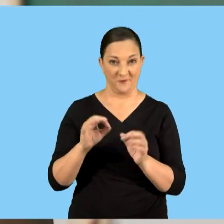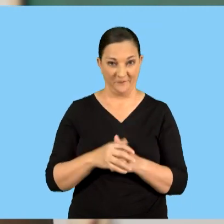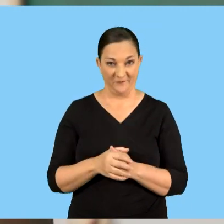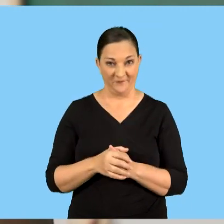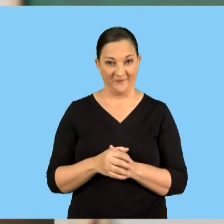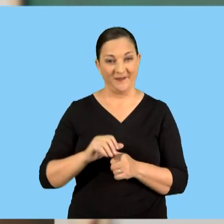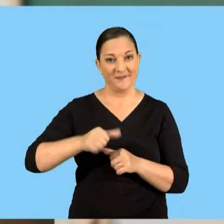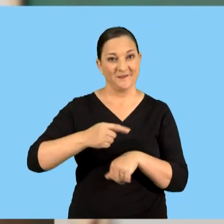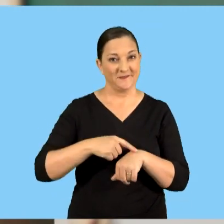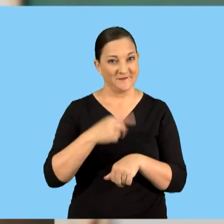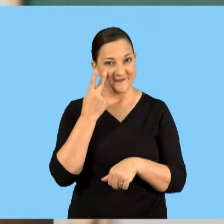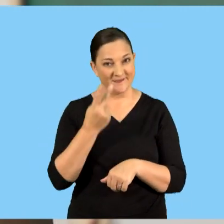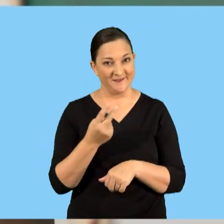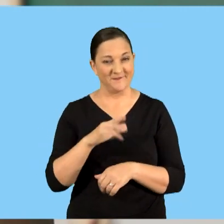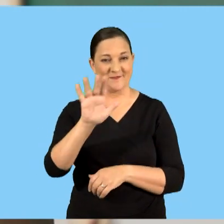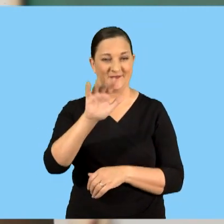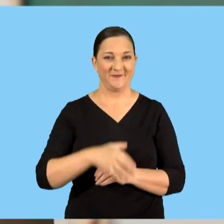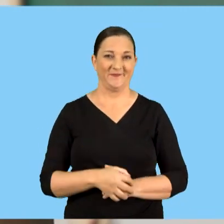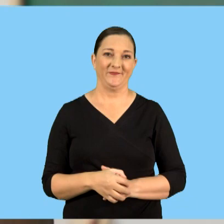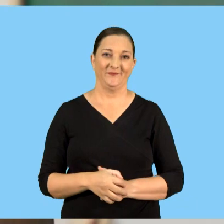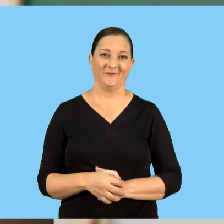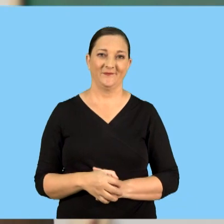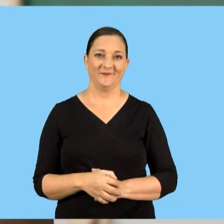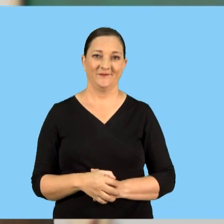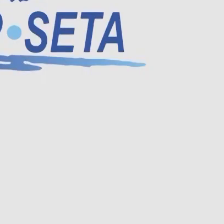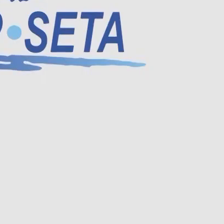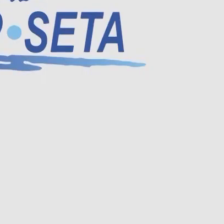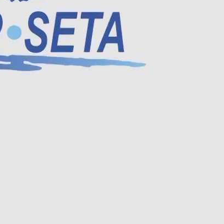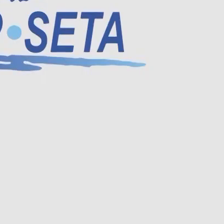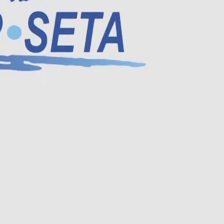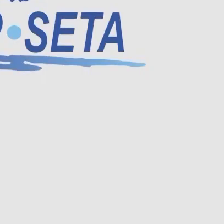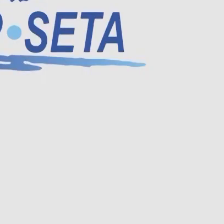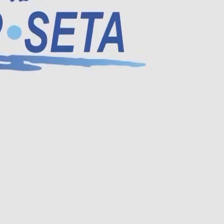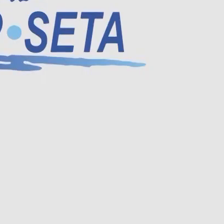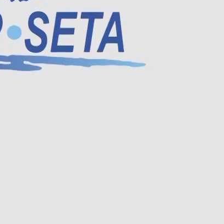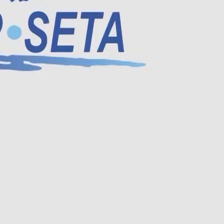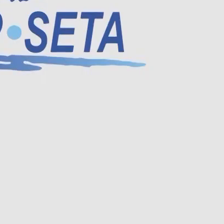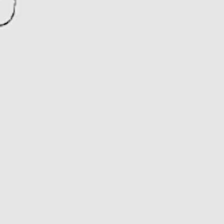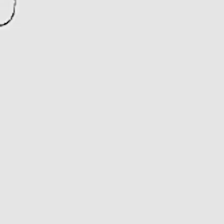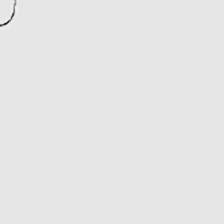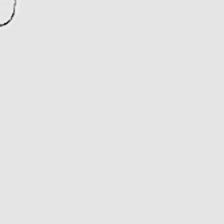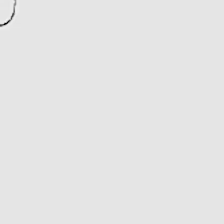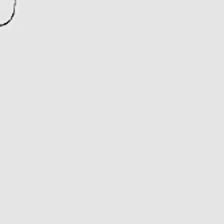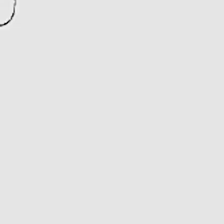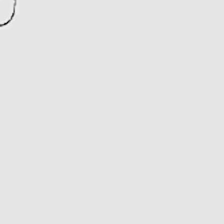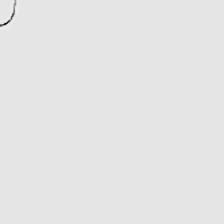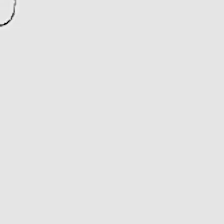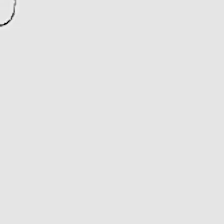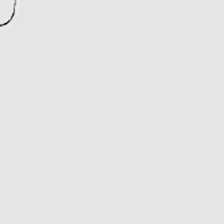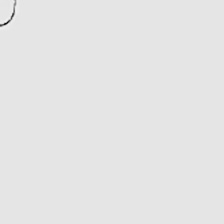correctly. We'll see you next time. Goodbye.